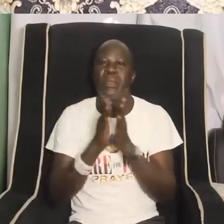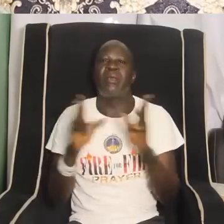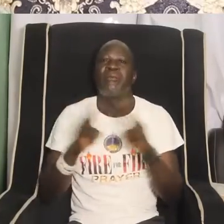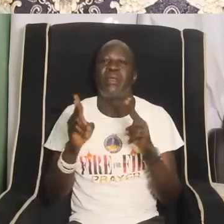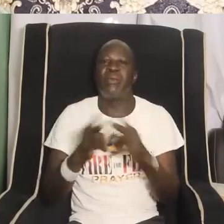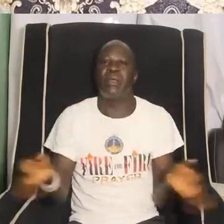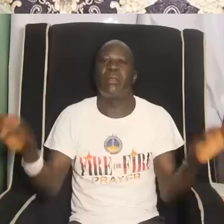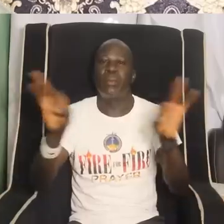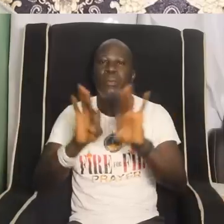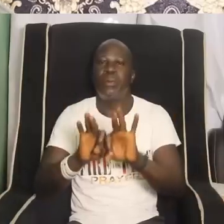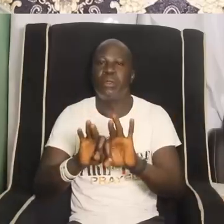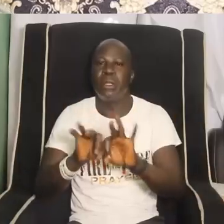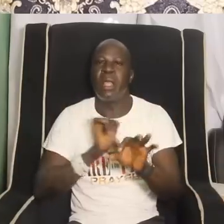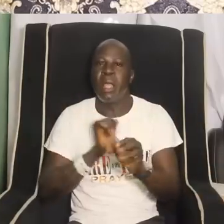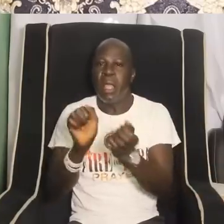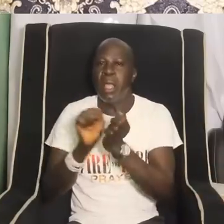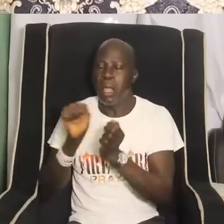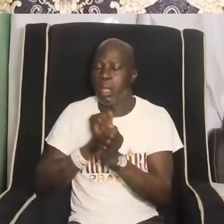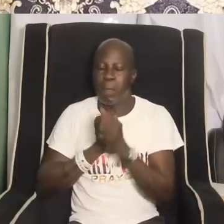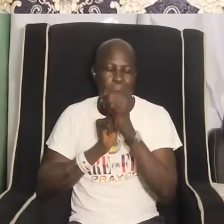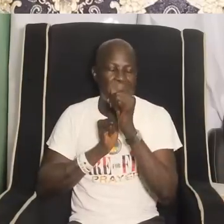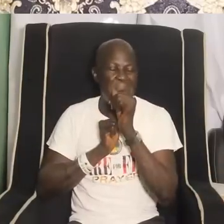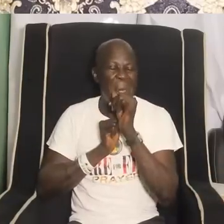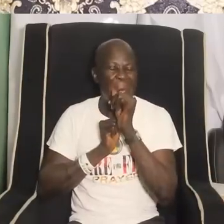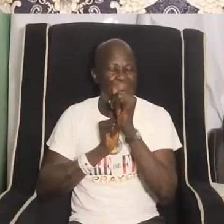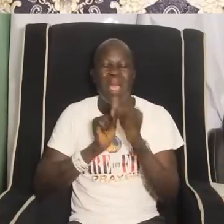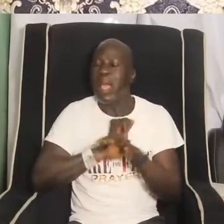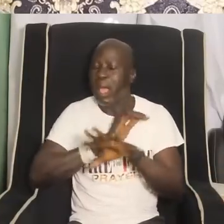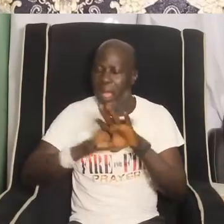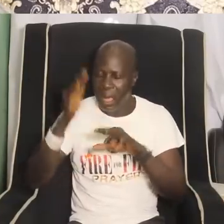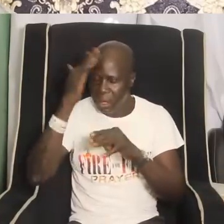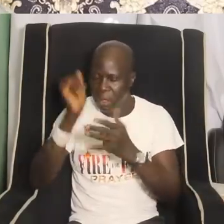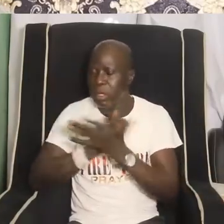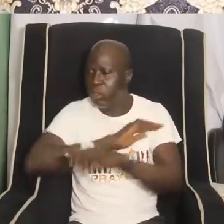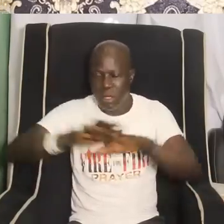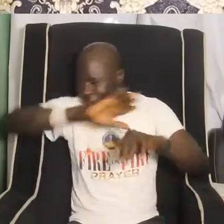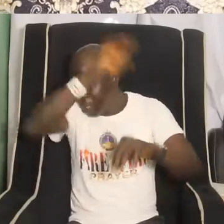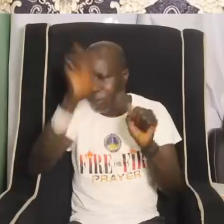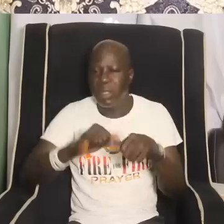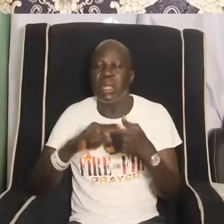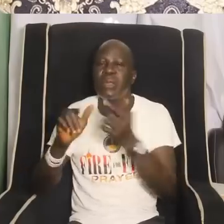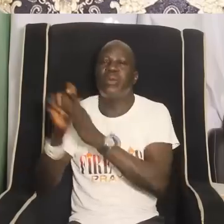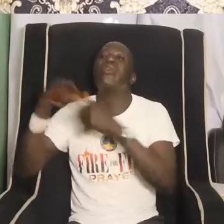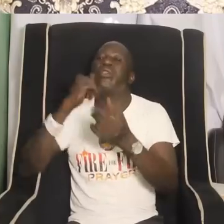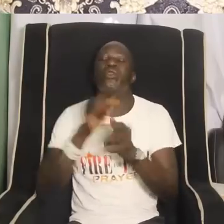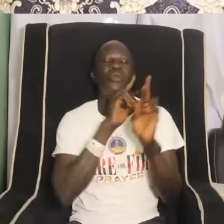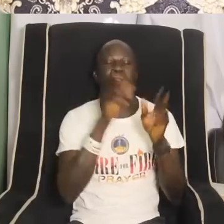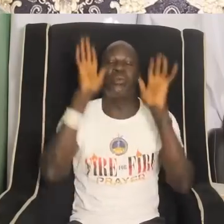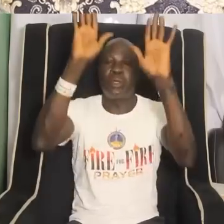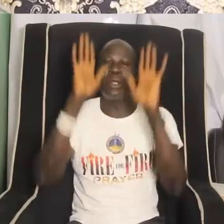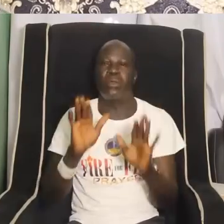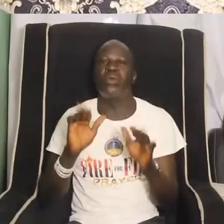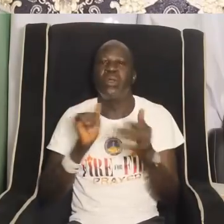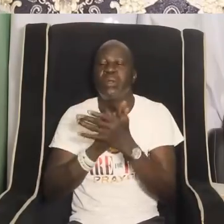is very important. Mo de mo pe o le gbaru adura bayi ko mo yanu. And I know that you can't pray such prayer and you not see miracle.